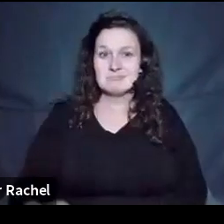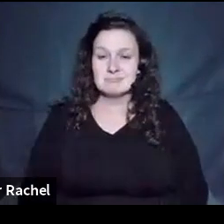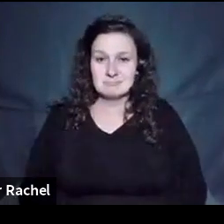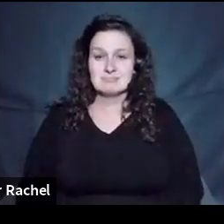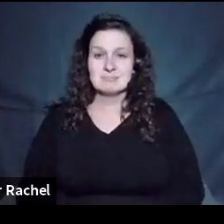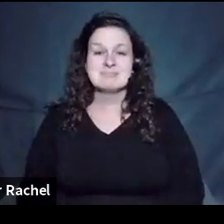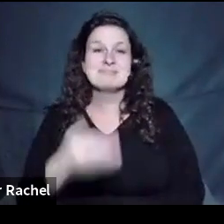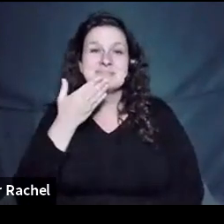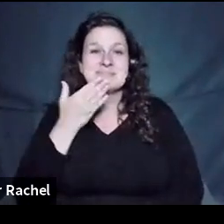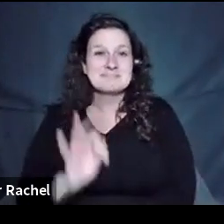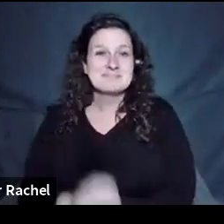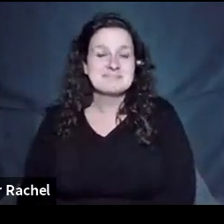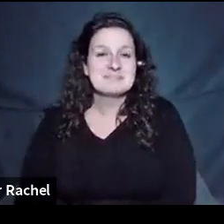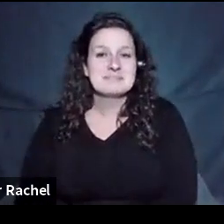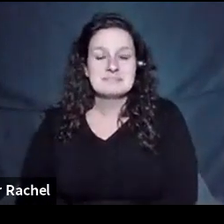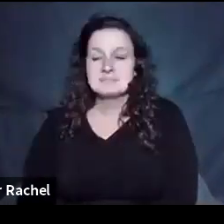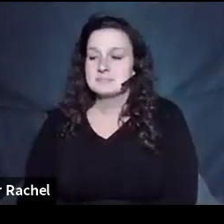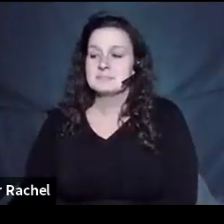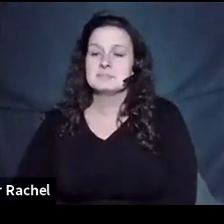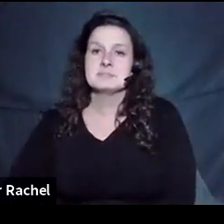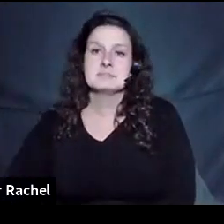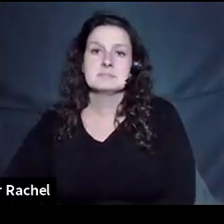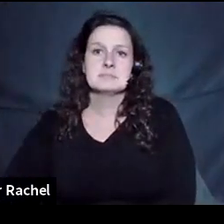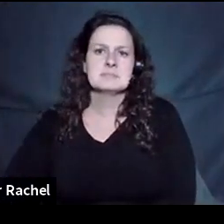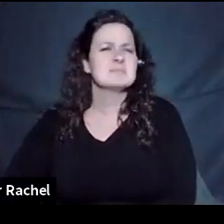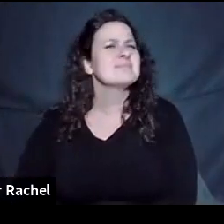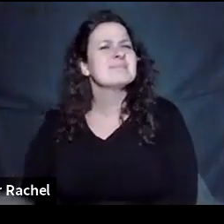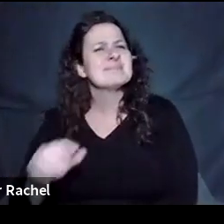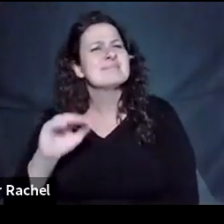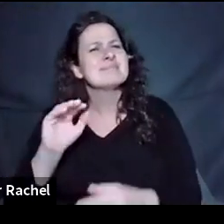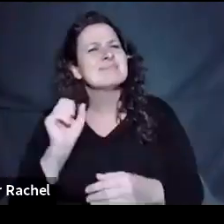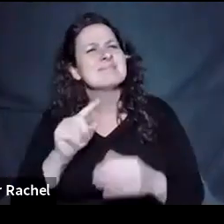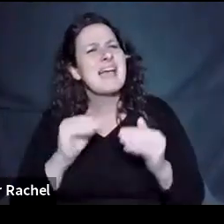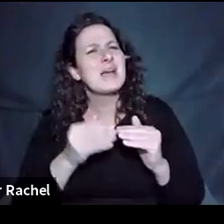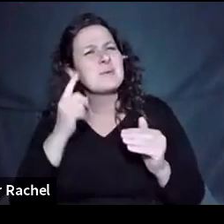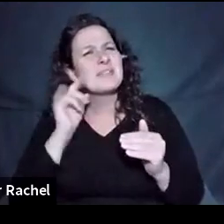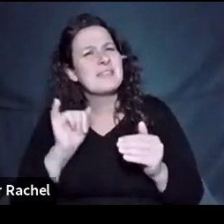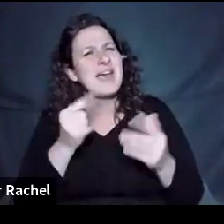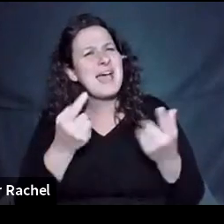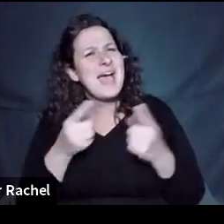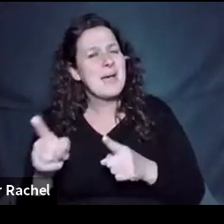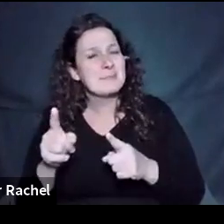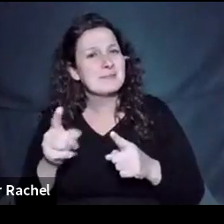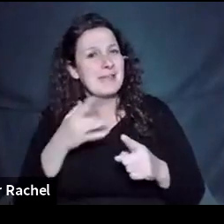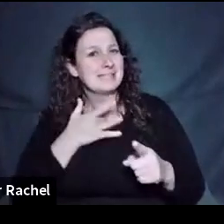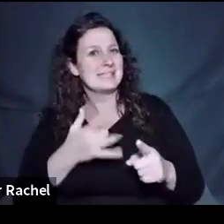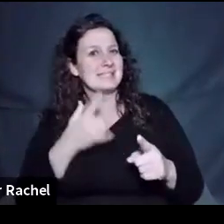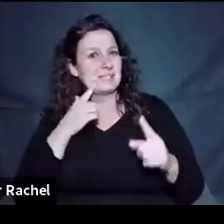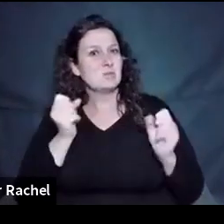thanks. How do you think that happened? The sense that it was okay to be assertive?